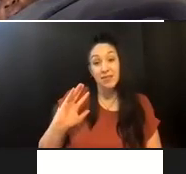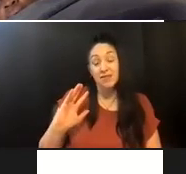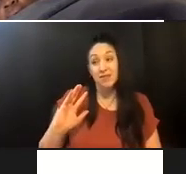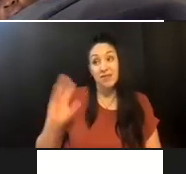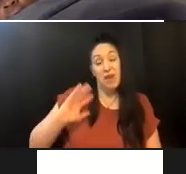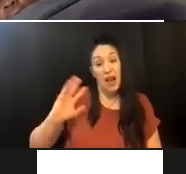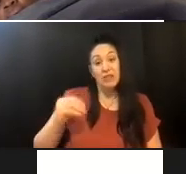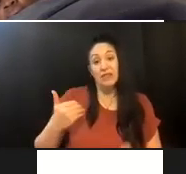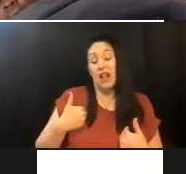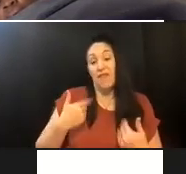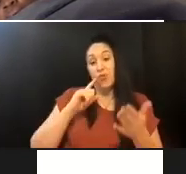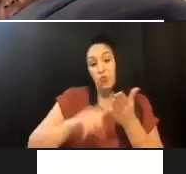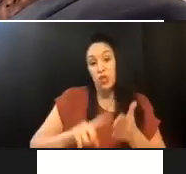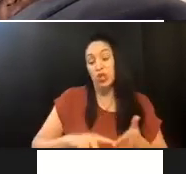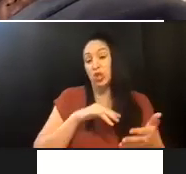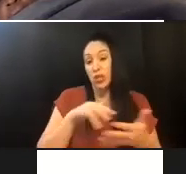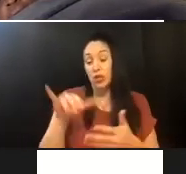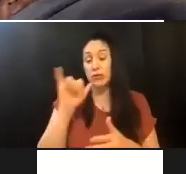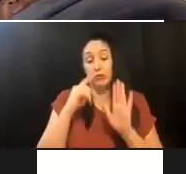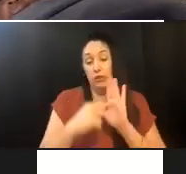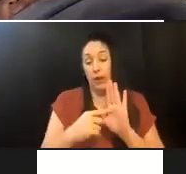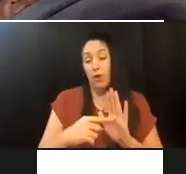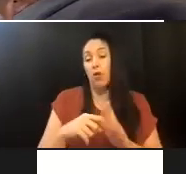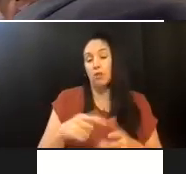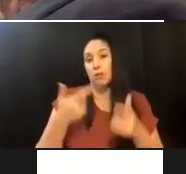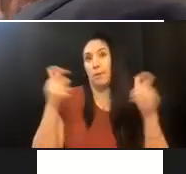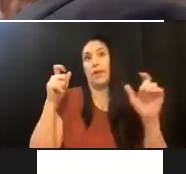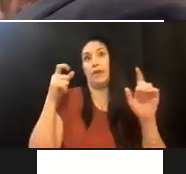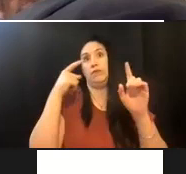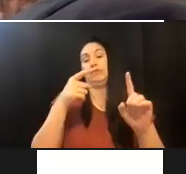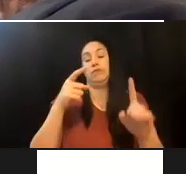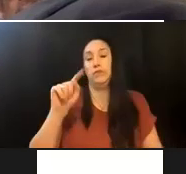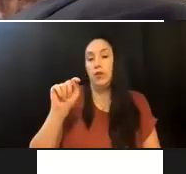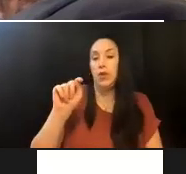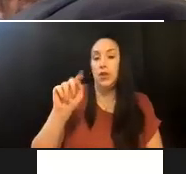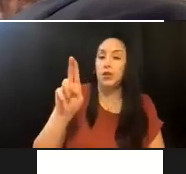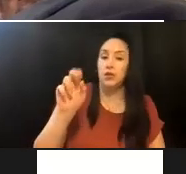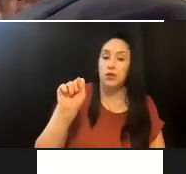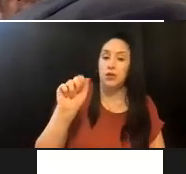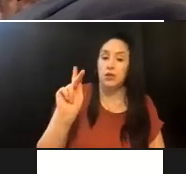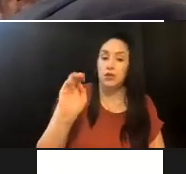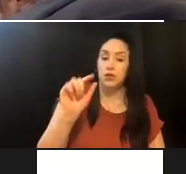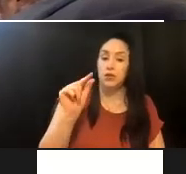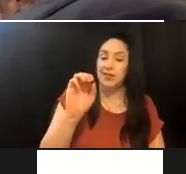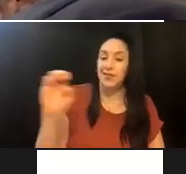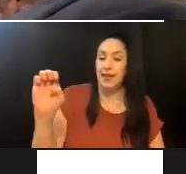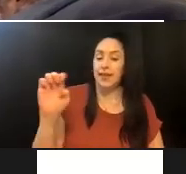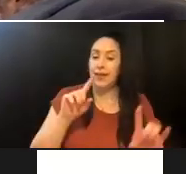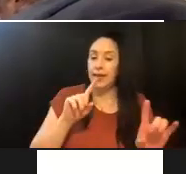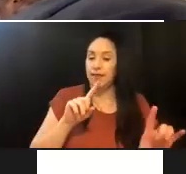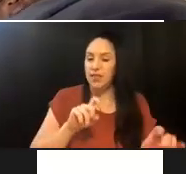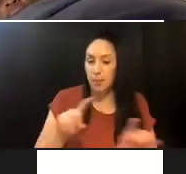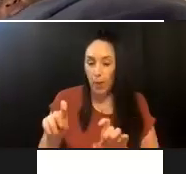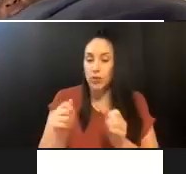For instance, the Tuskegee experiments is probably one of the more notorious examples, where